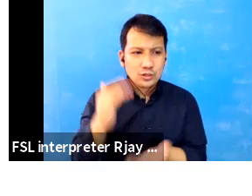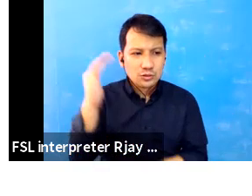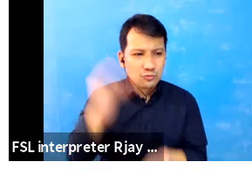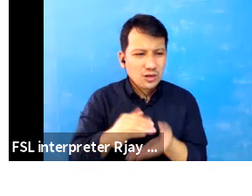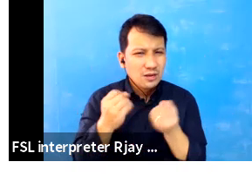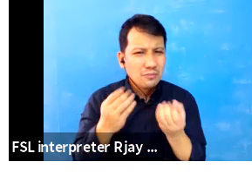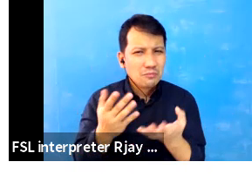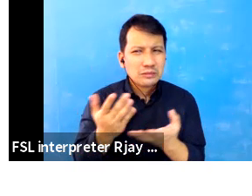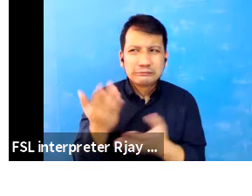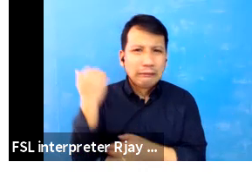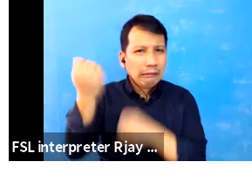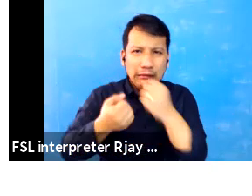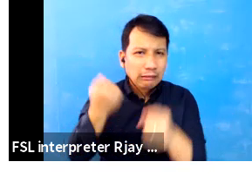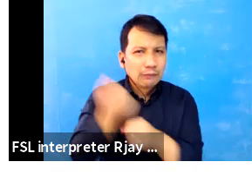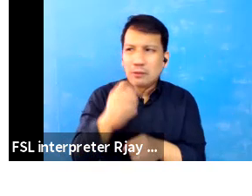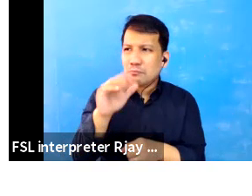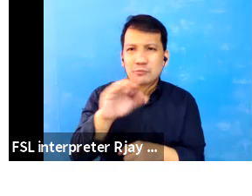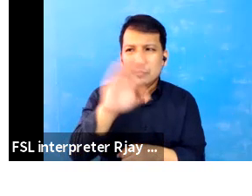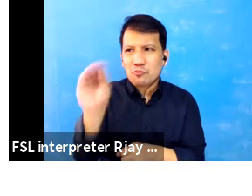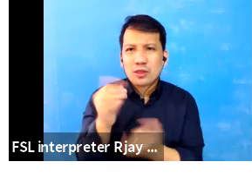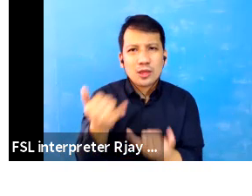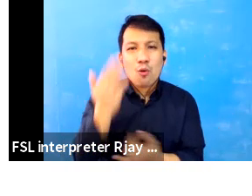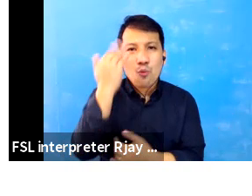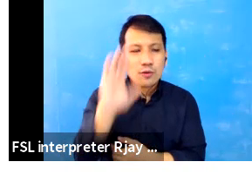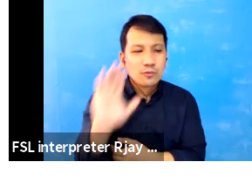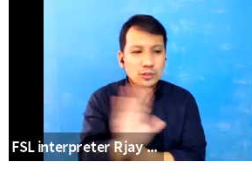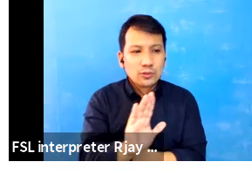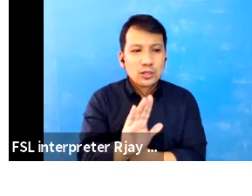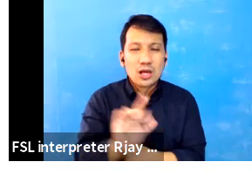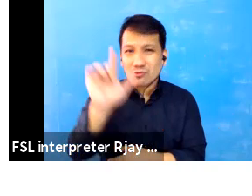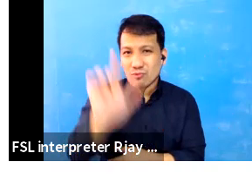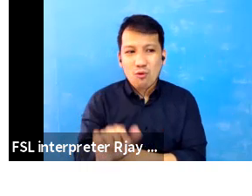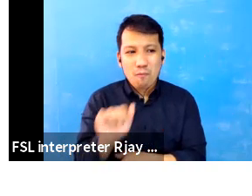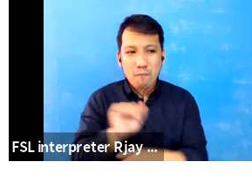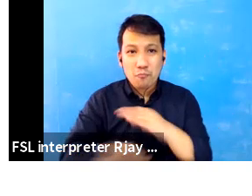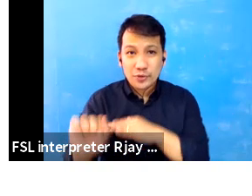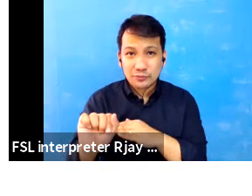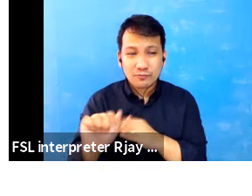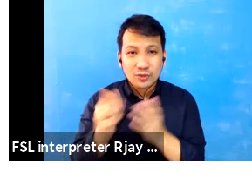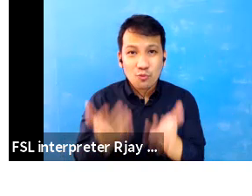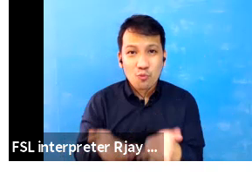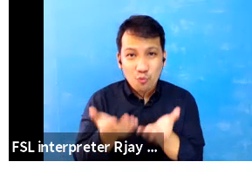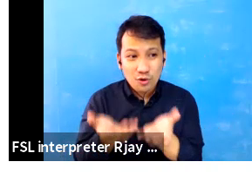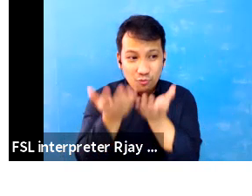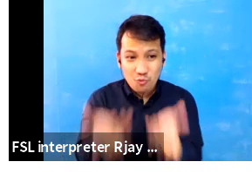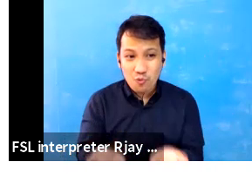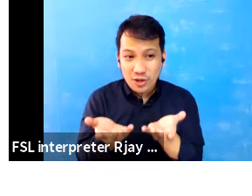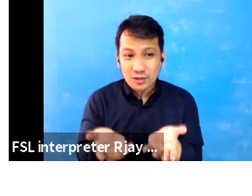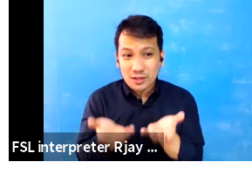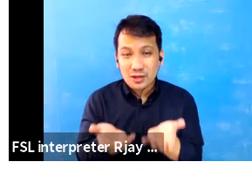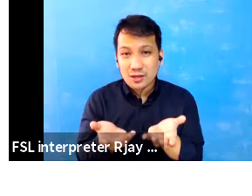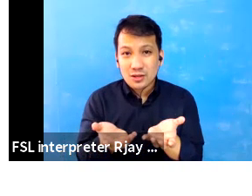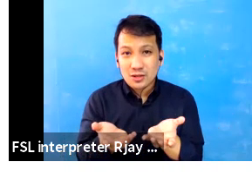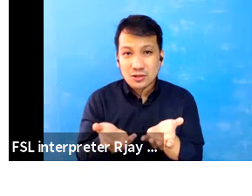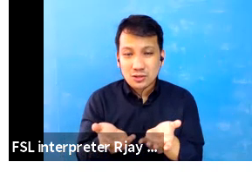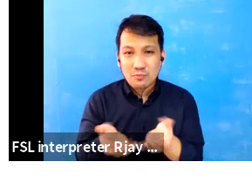many decades, to 15% now, because low birth weight will mean that at birth, the child is already